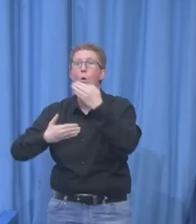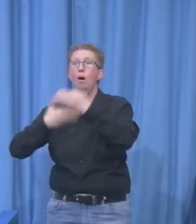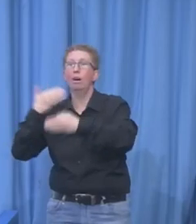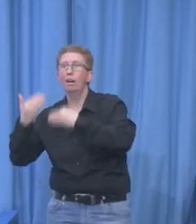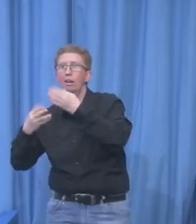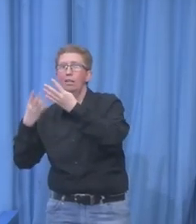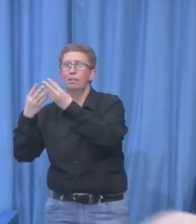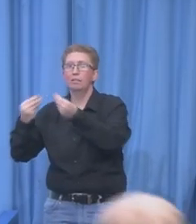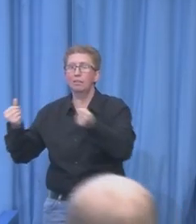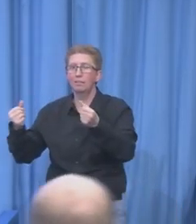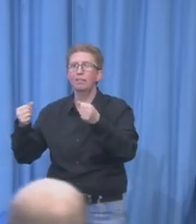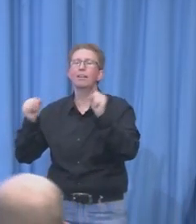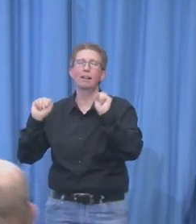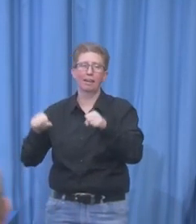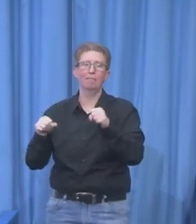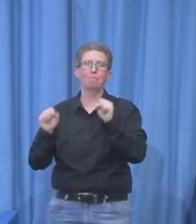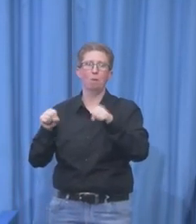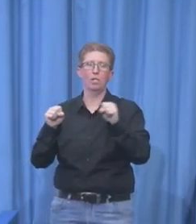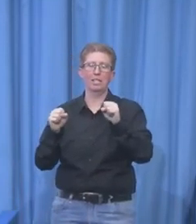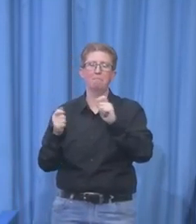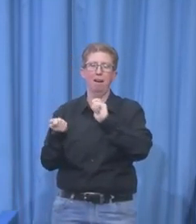slide.